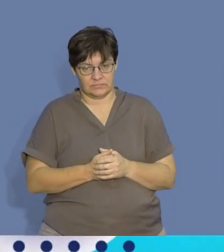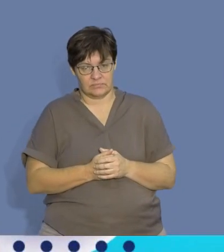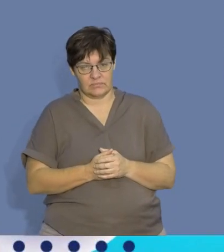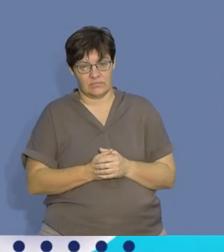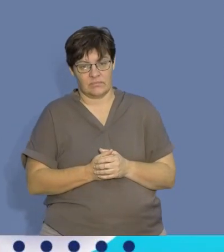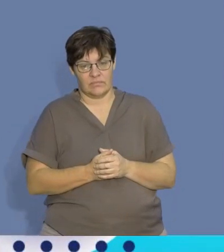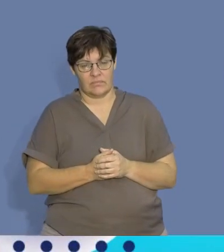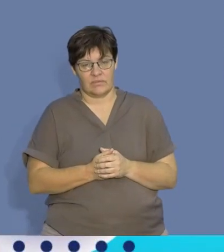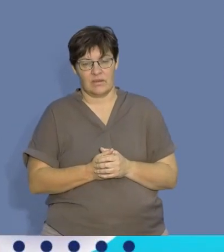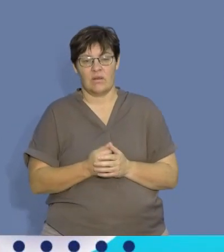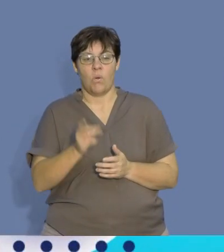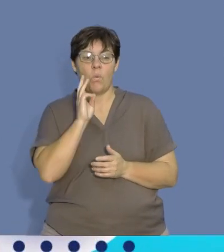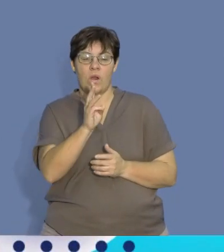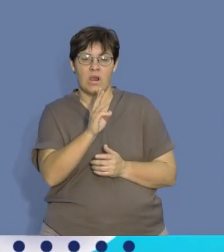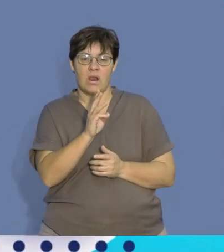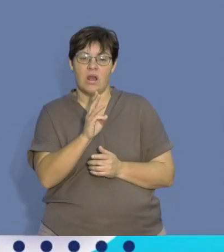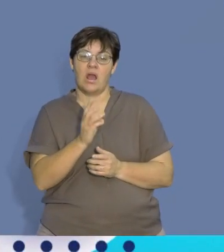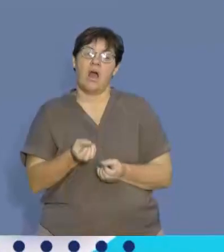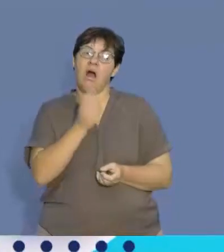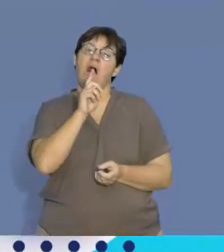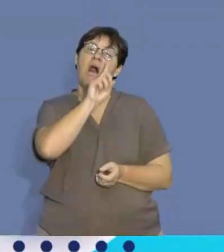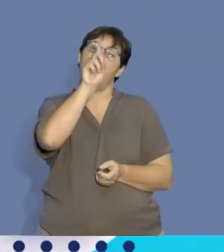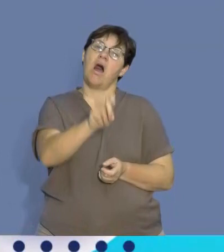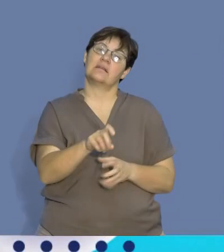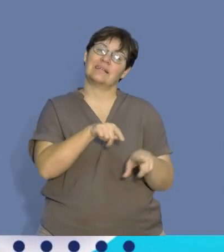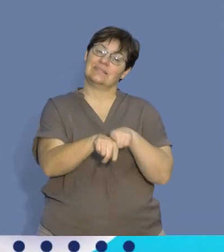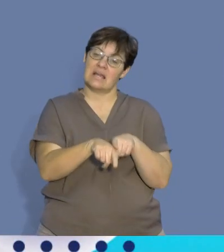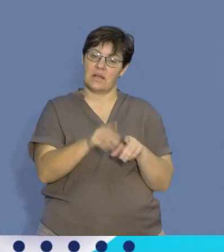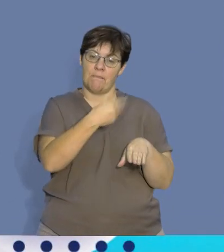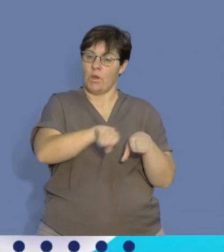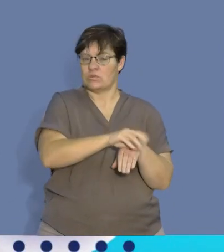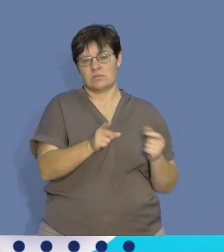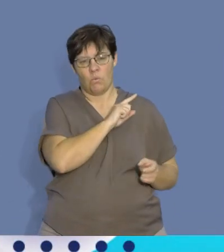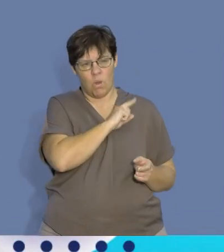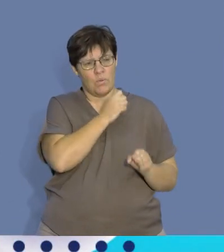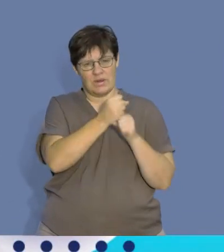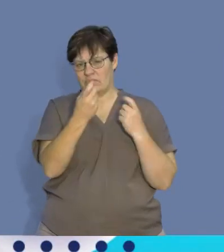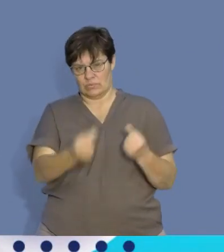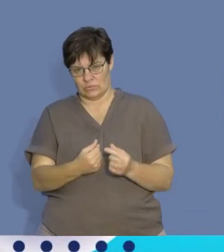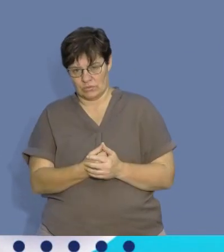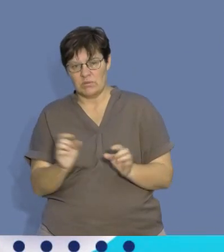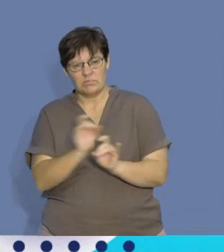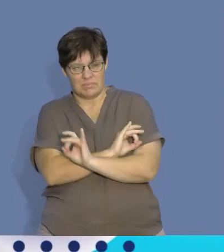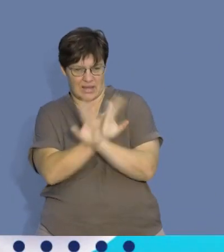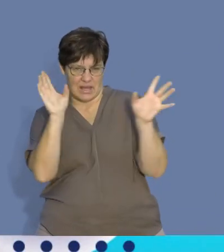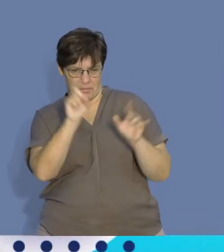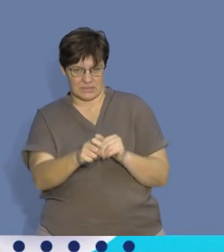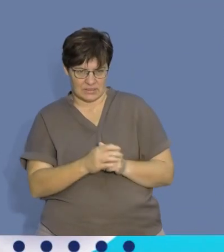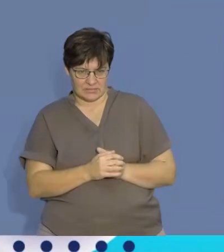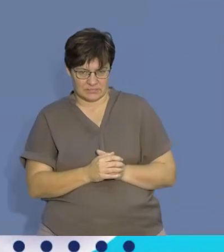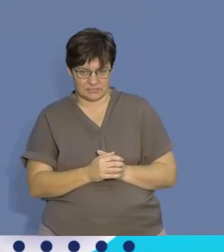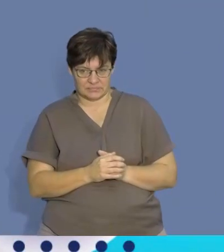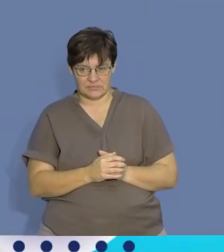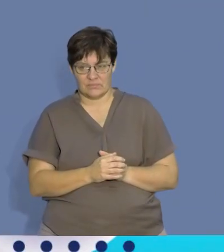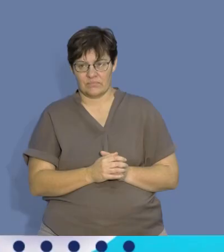teacher, then obviously they're not going to give this to you in a test or an examination. I just wanted to clarify that